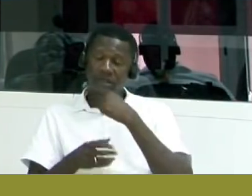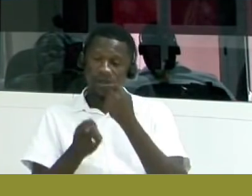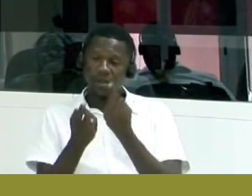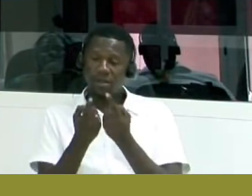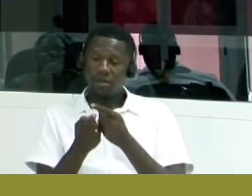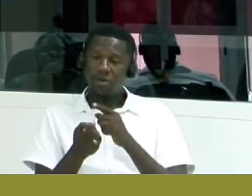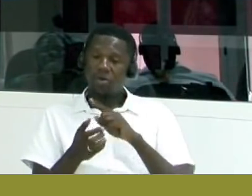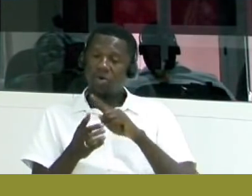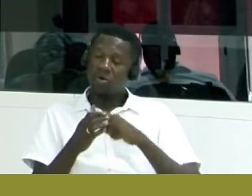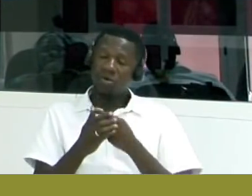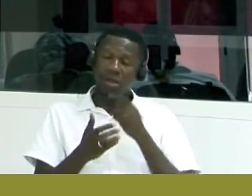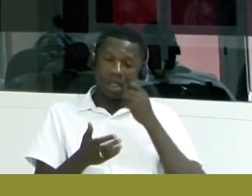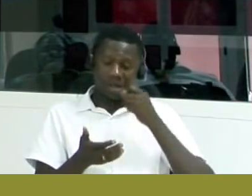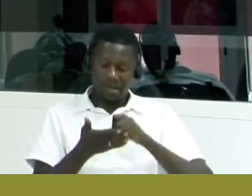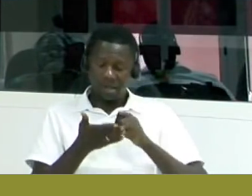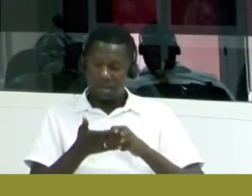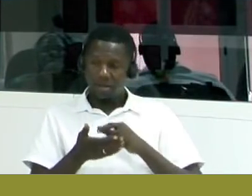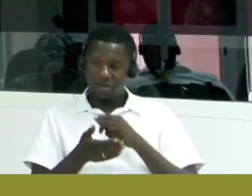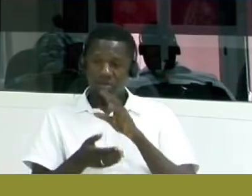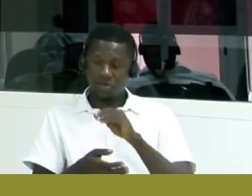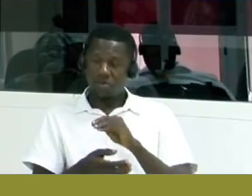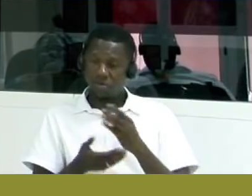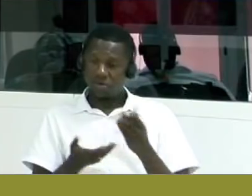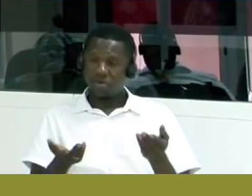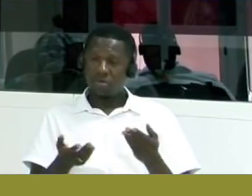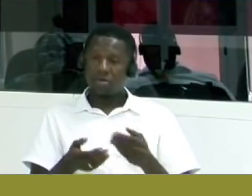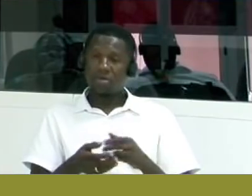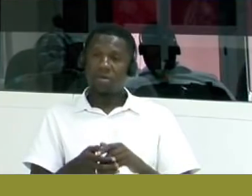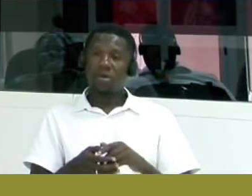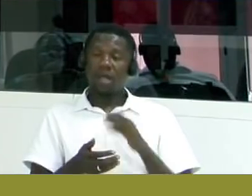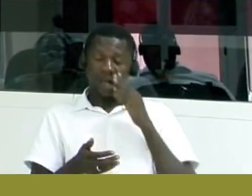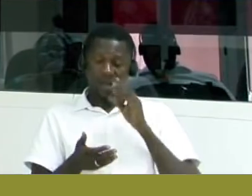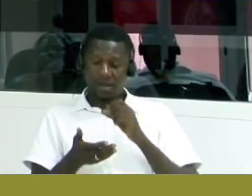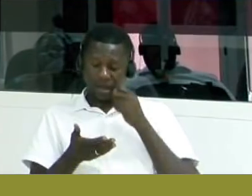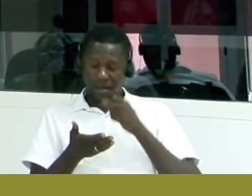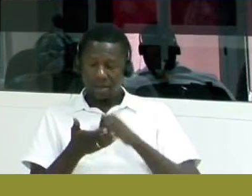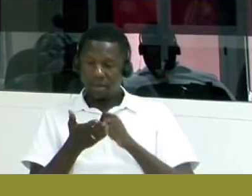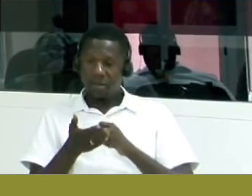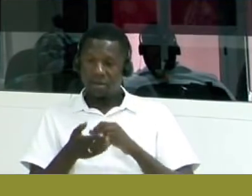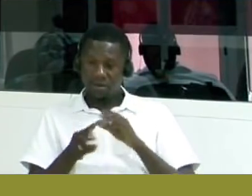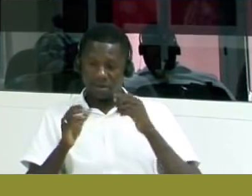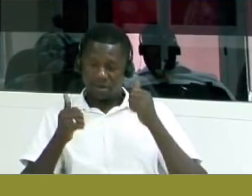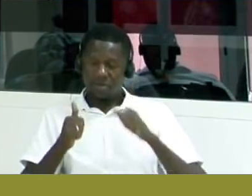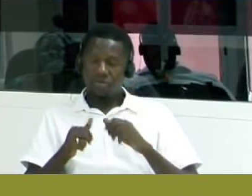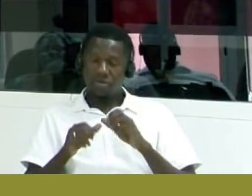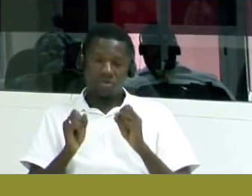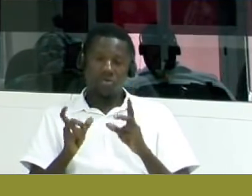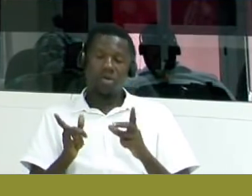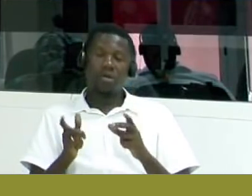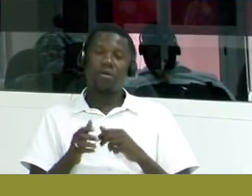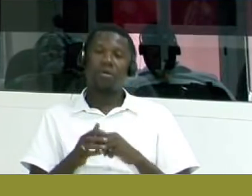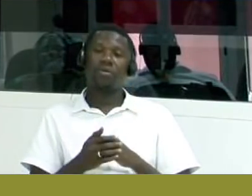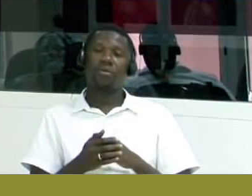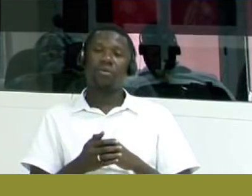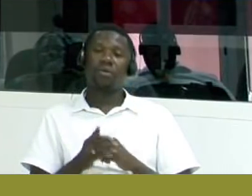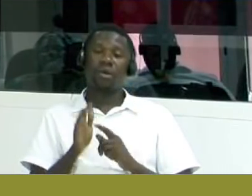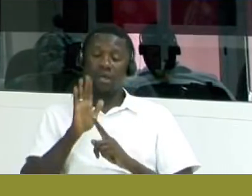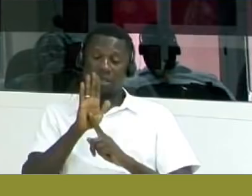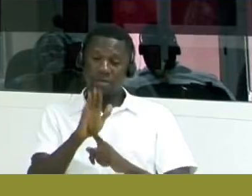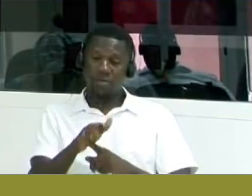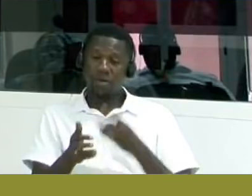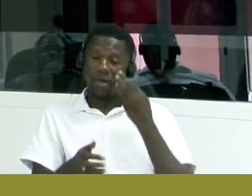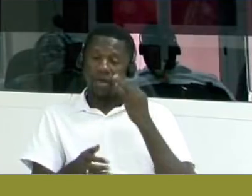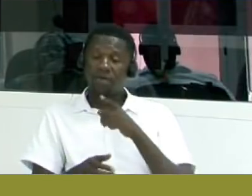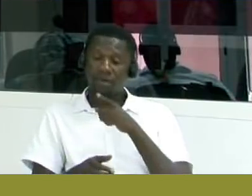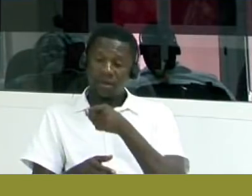letter would do? A letter would do. So if this letter was received by your office,